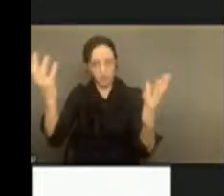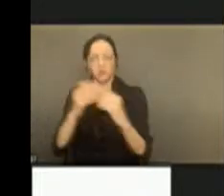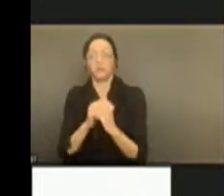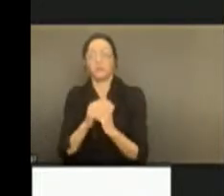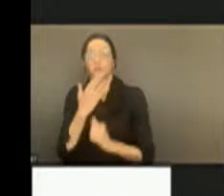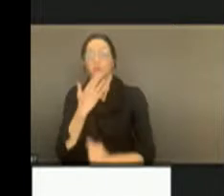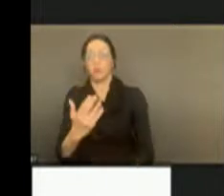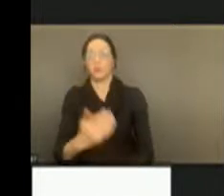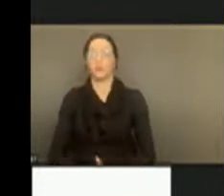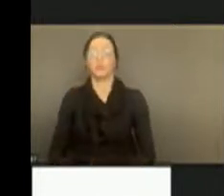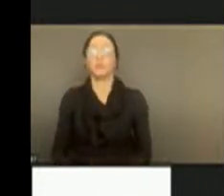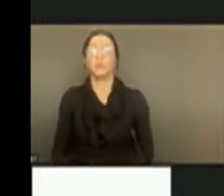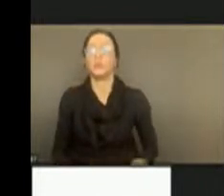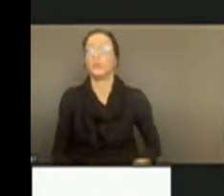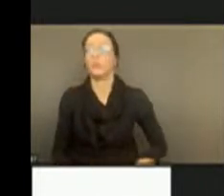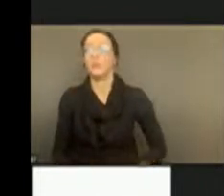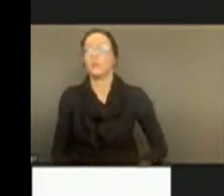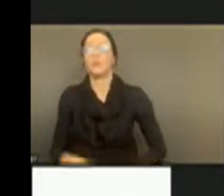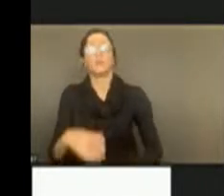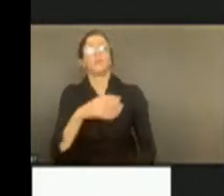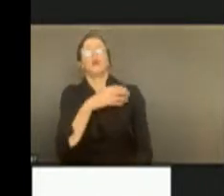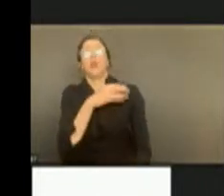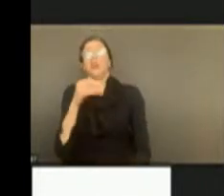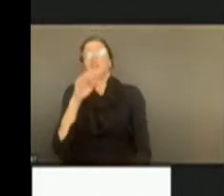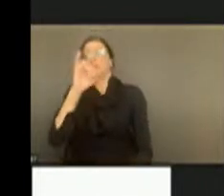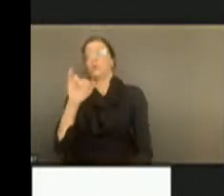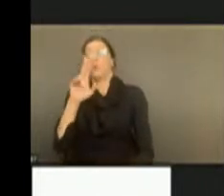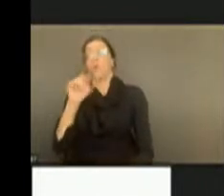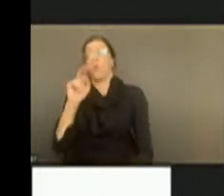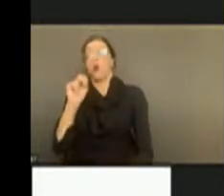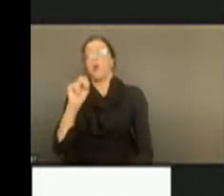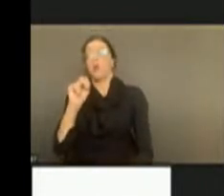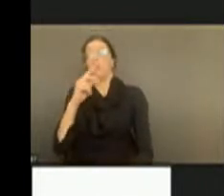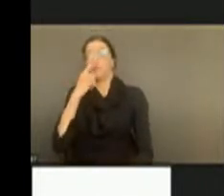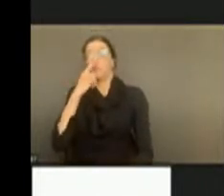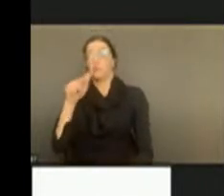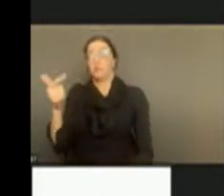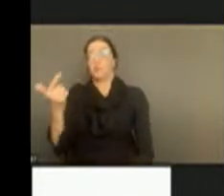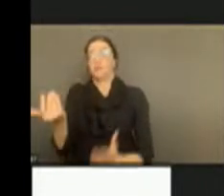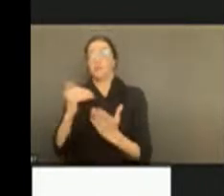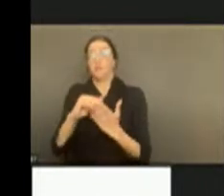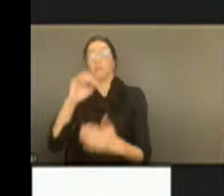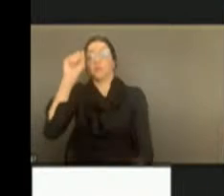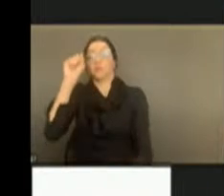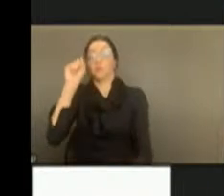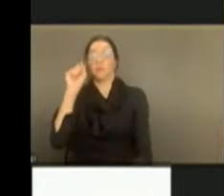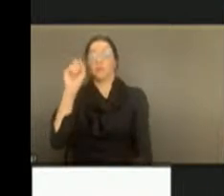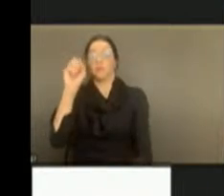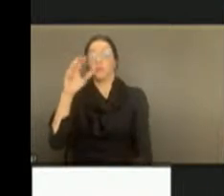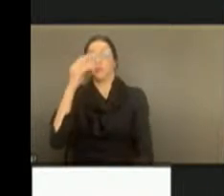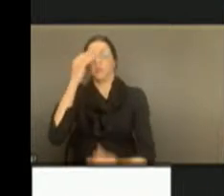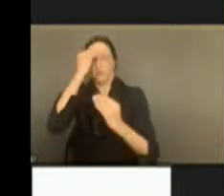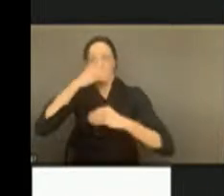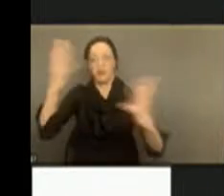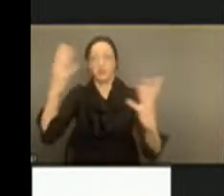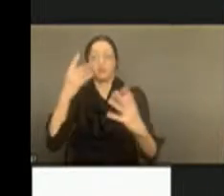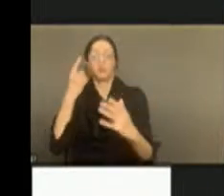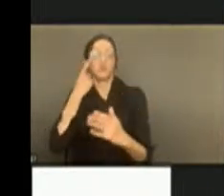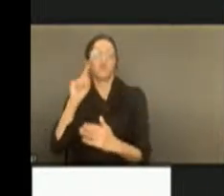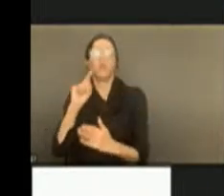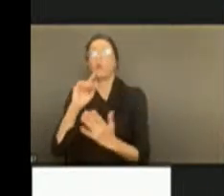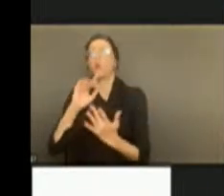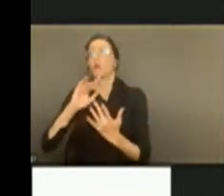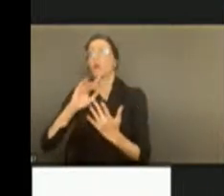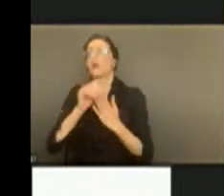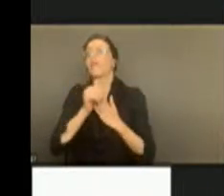Okay, and Juan, if you could again provide that content information for leadership that